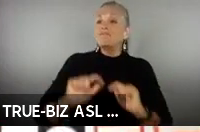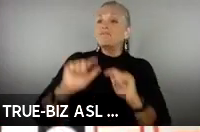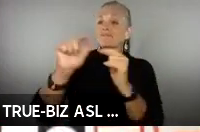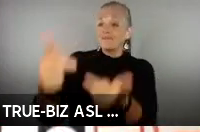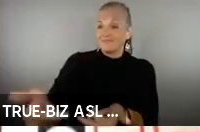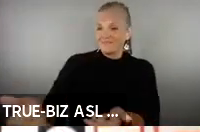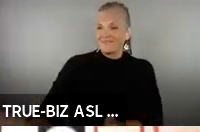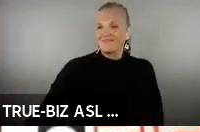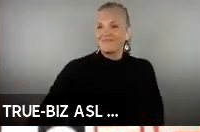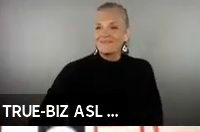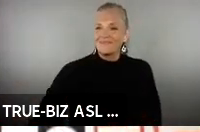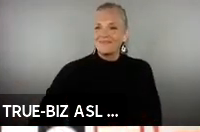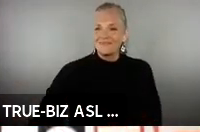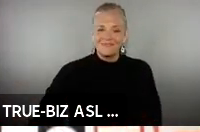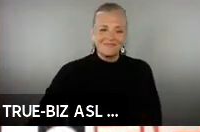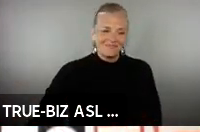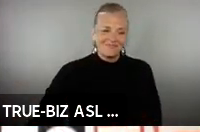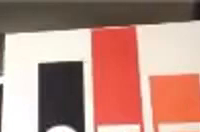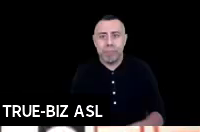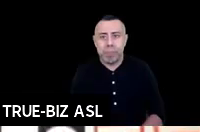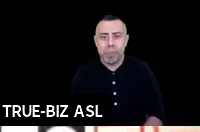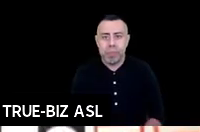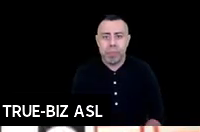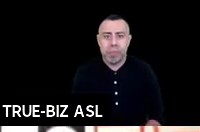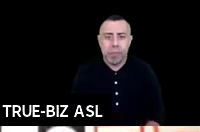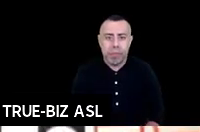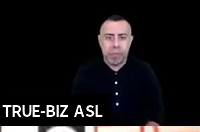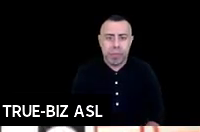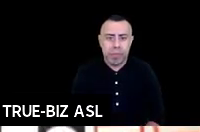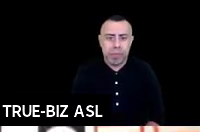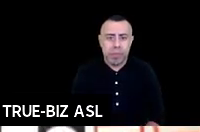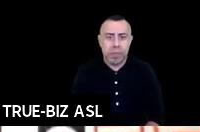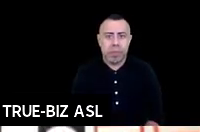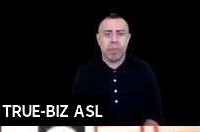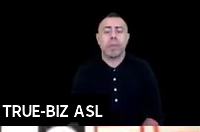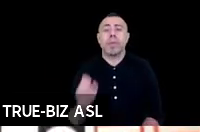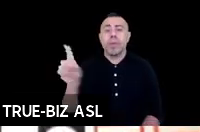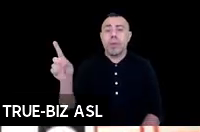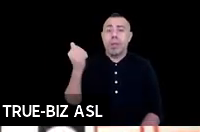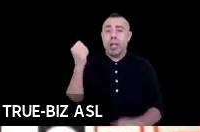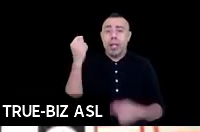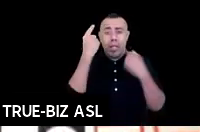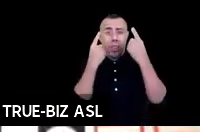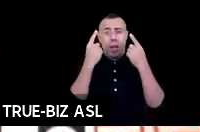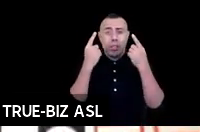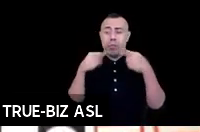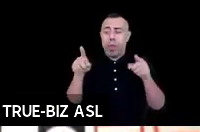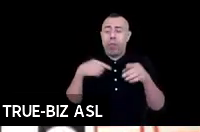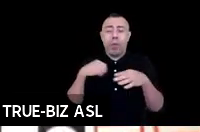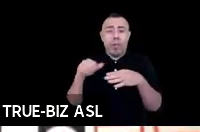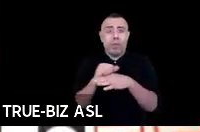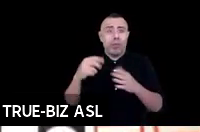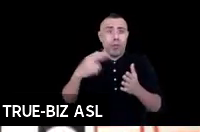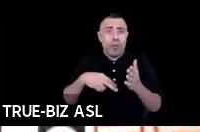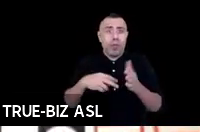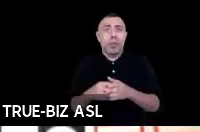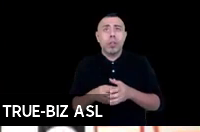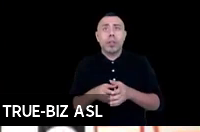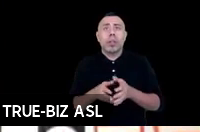it while we were rehearsing it? Well, I personally didn't really get necessarily